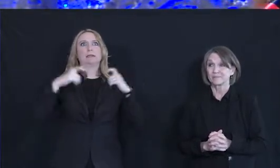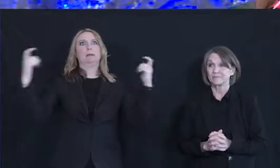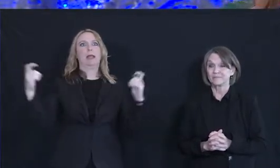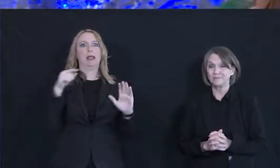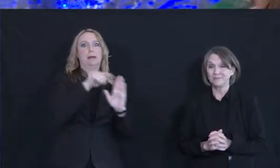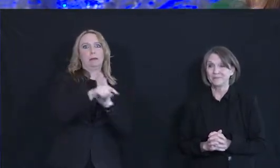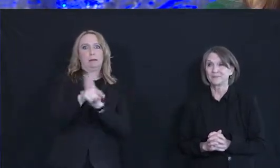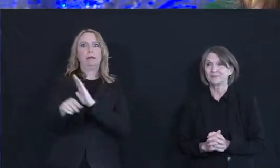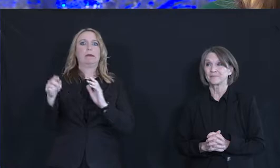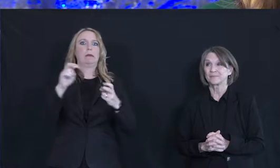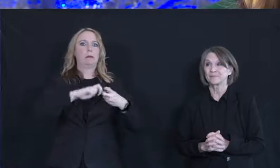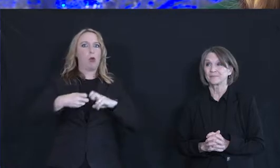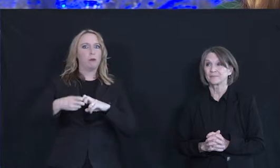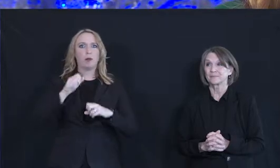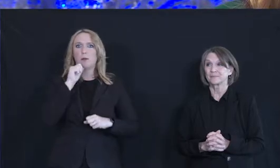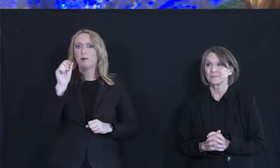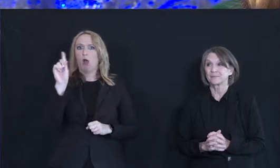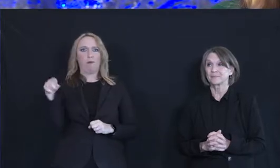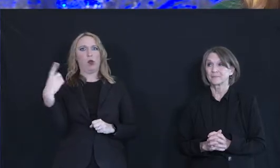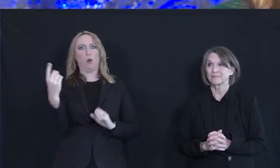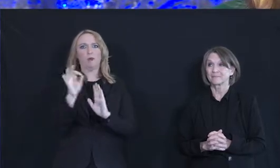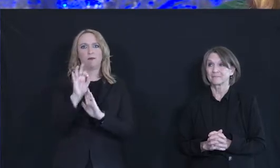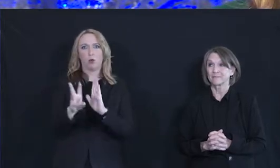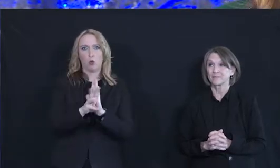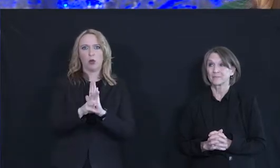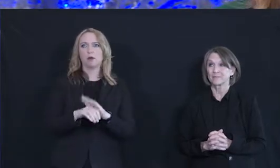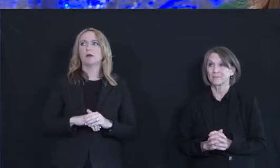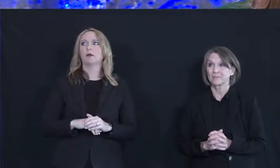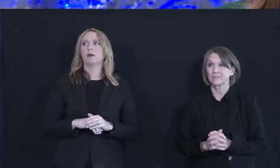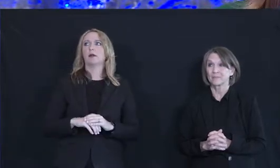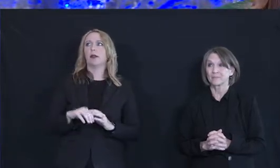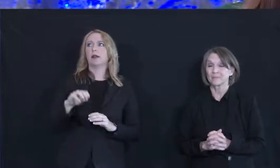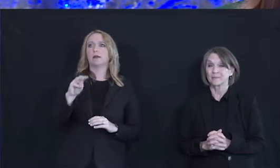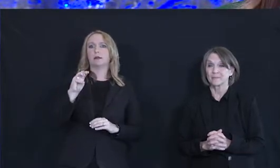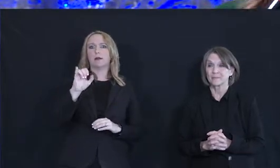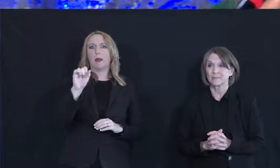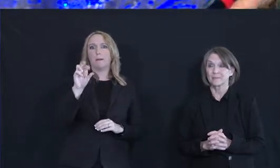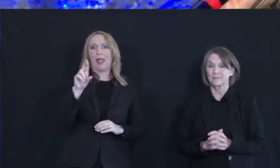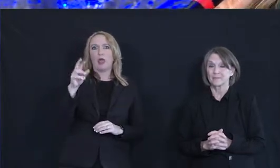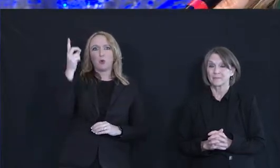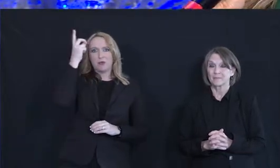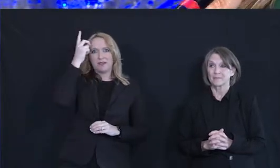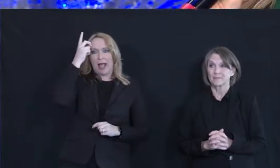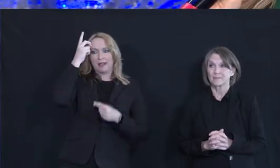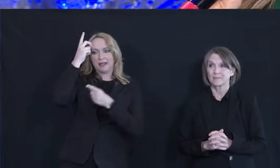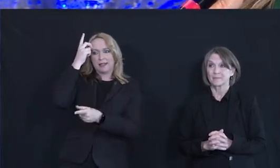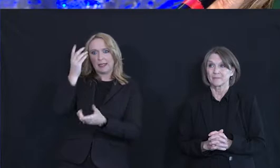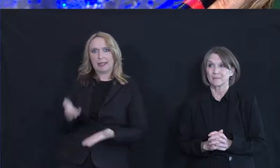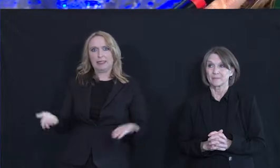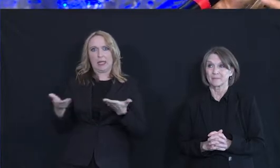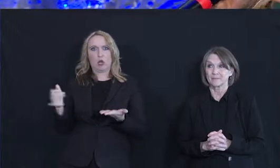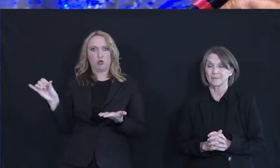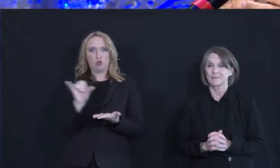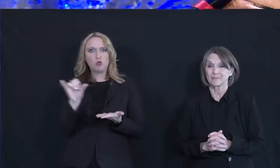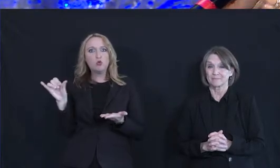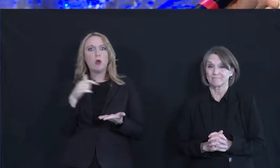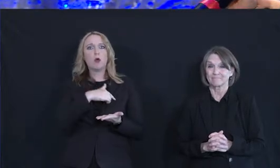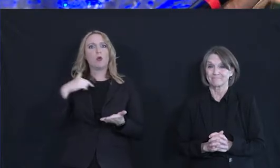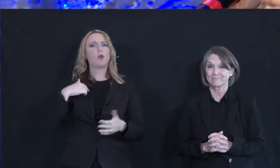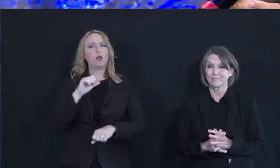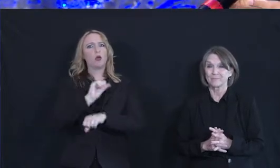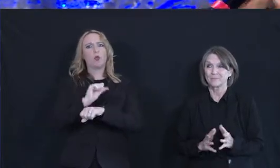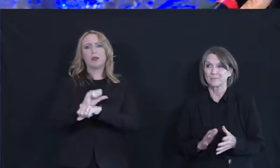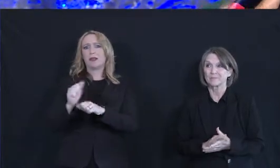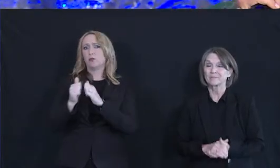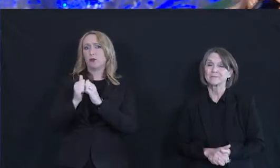mayor Ross is here also and we have representation for mayor Dallas the entire North Texas region is working on this together because North Texas when